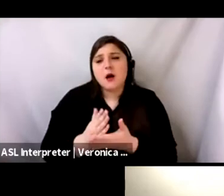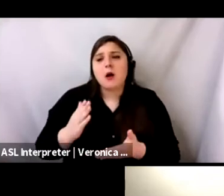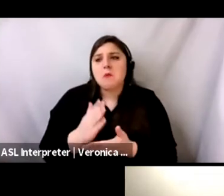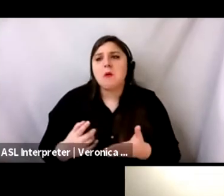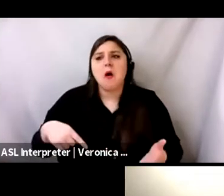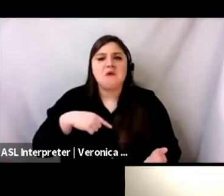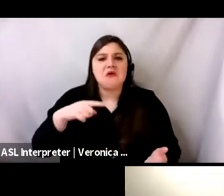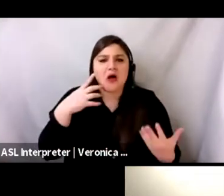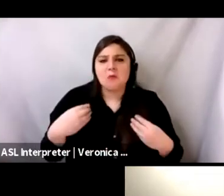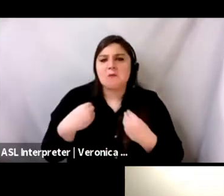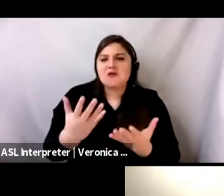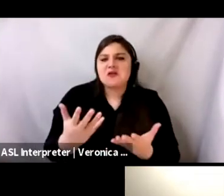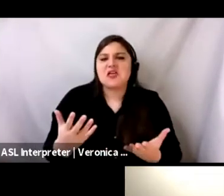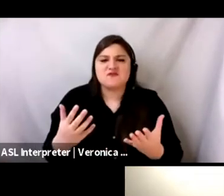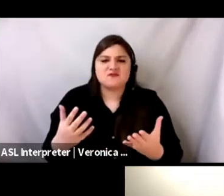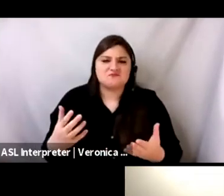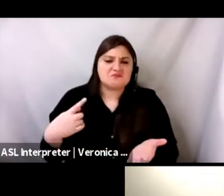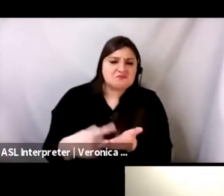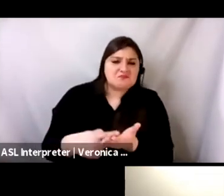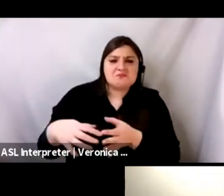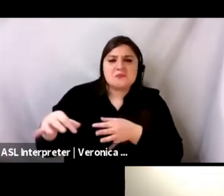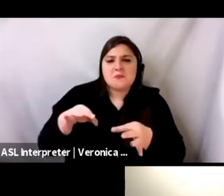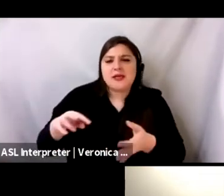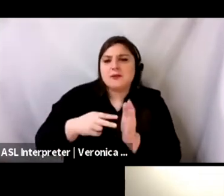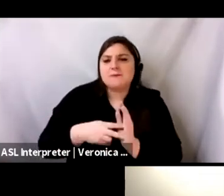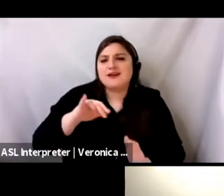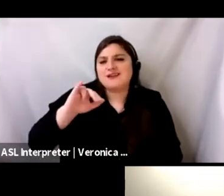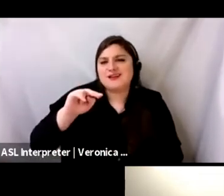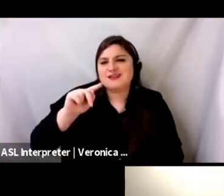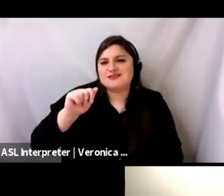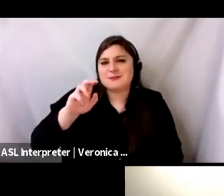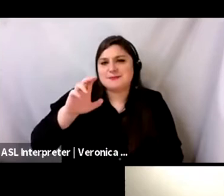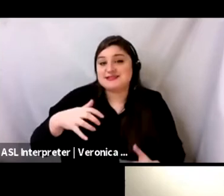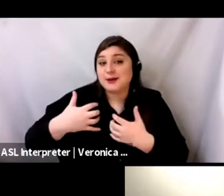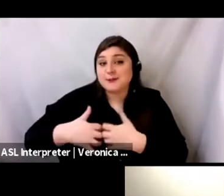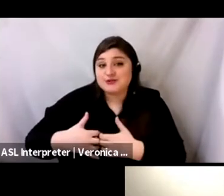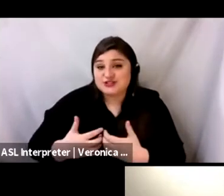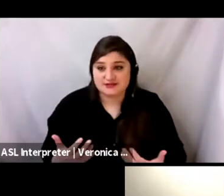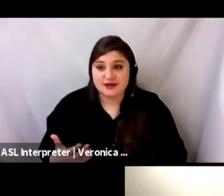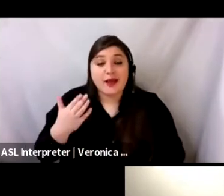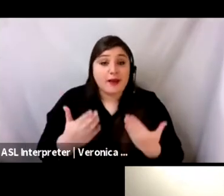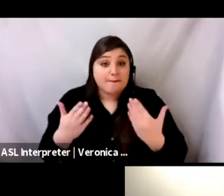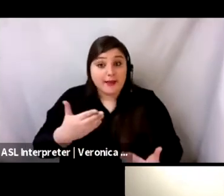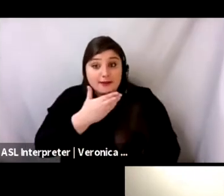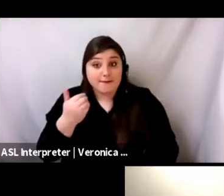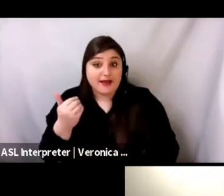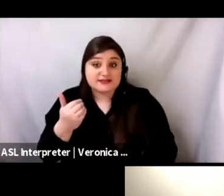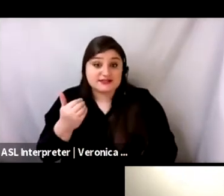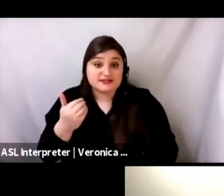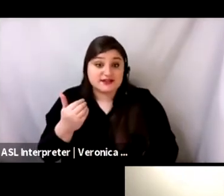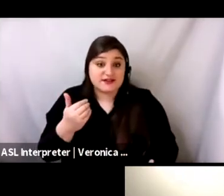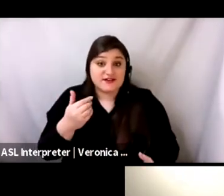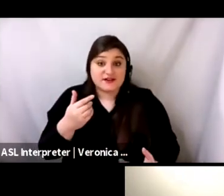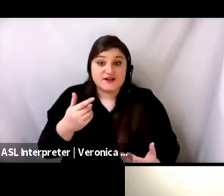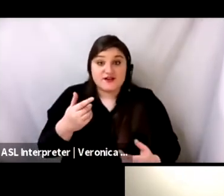give an overview quickly of the intimacy machine and talk through some of the ideas behind it. And perhaps it's best coming from you as the creator behind